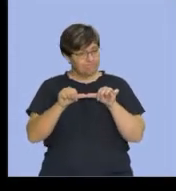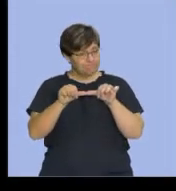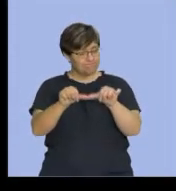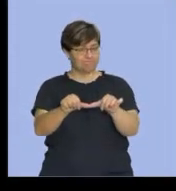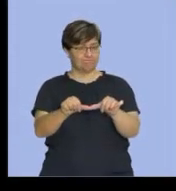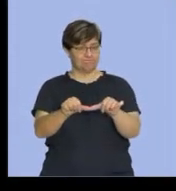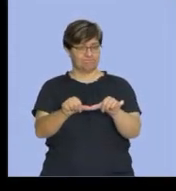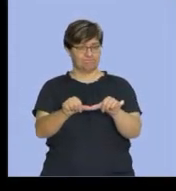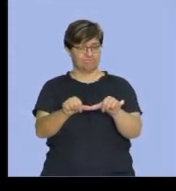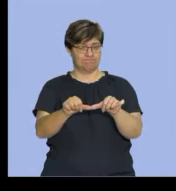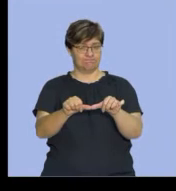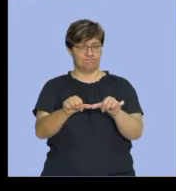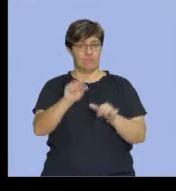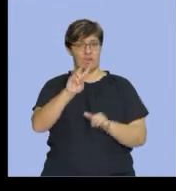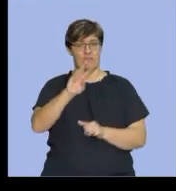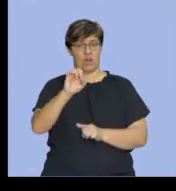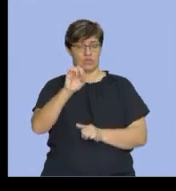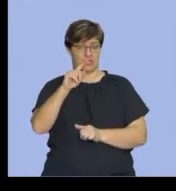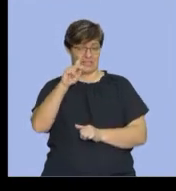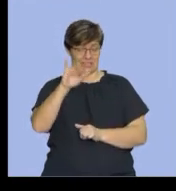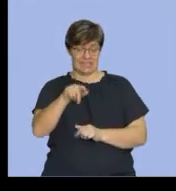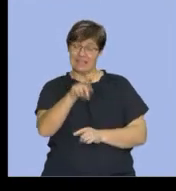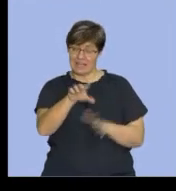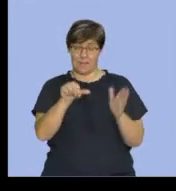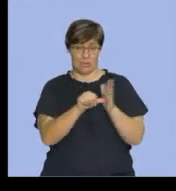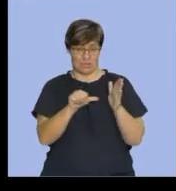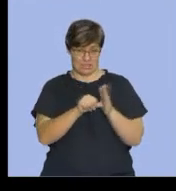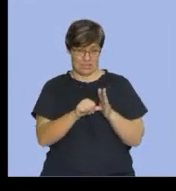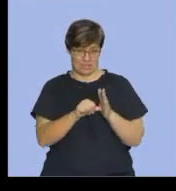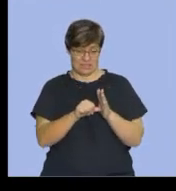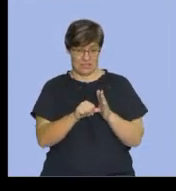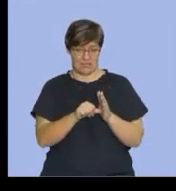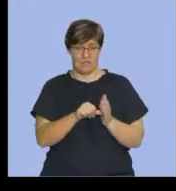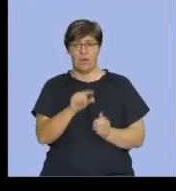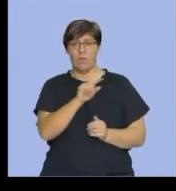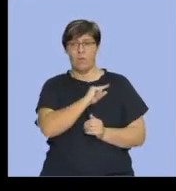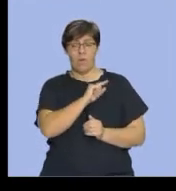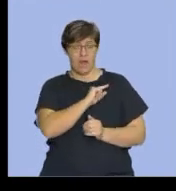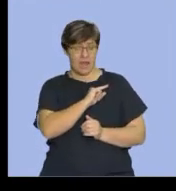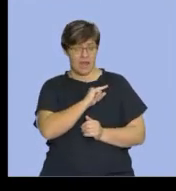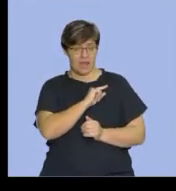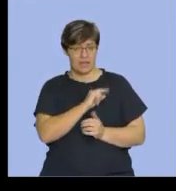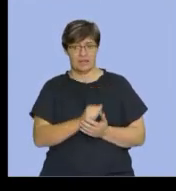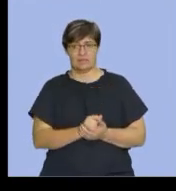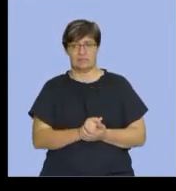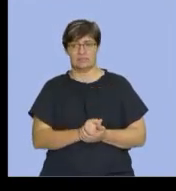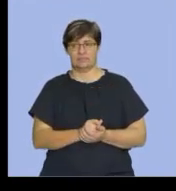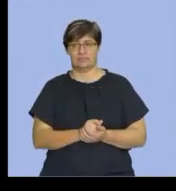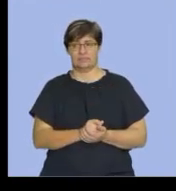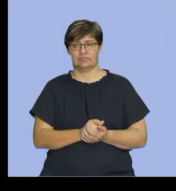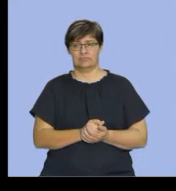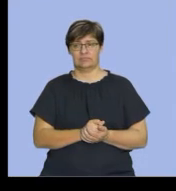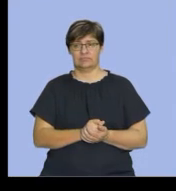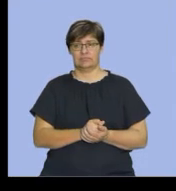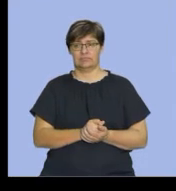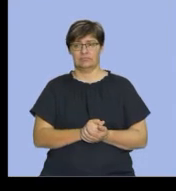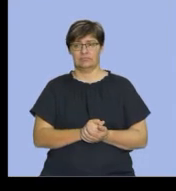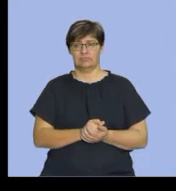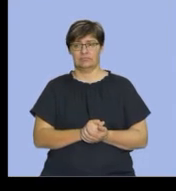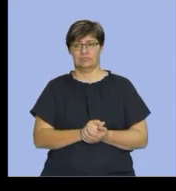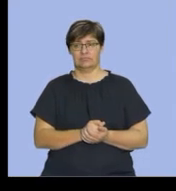So now the constant velocity is quite important because it means when we look at